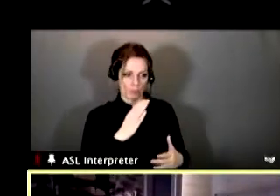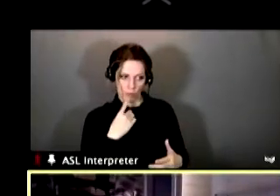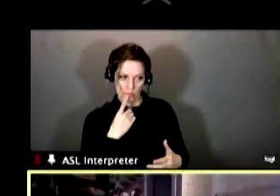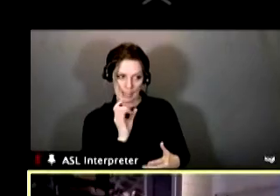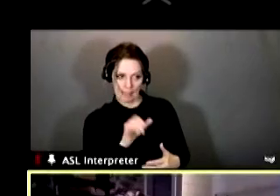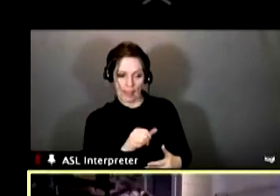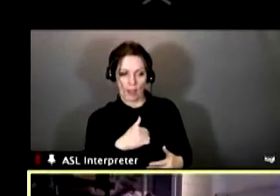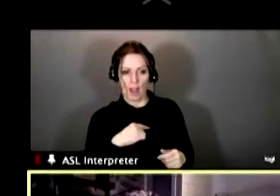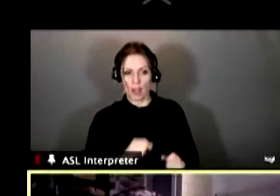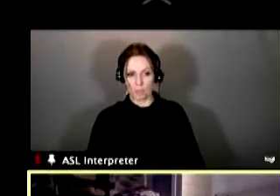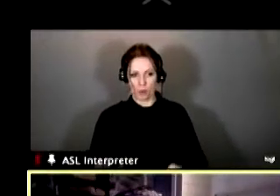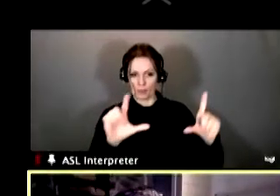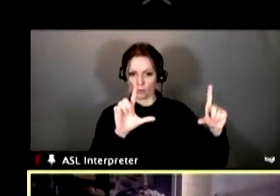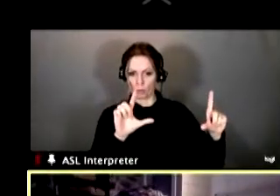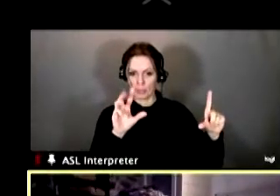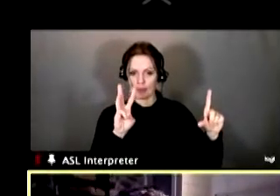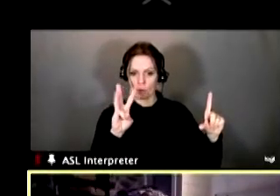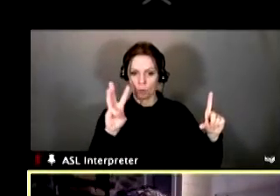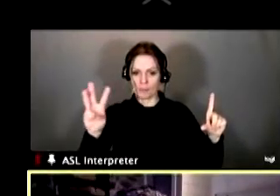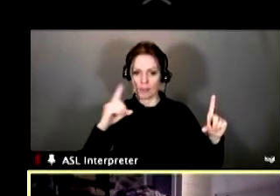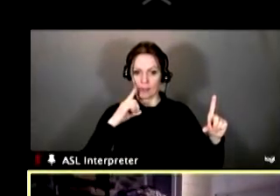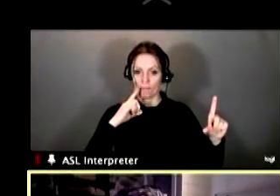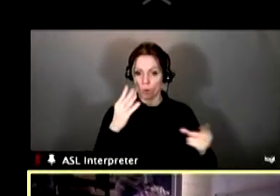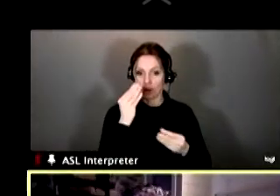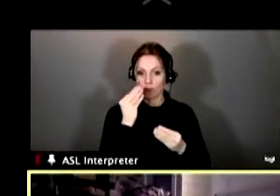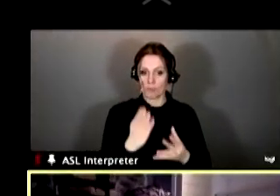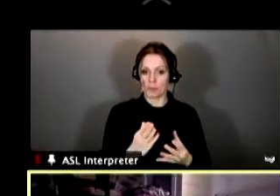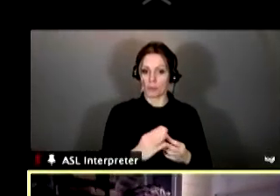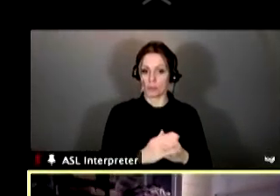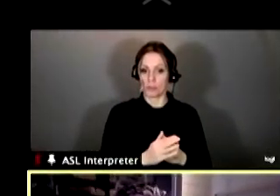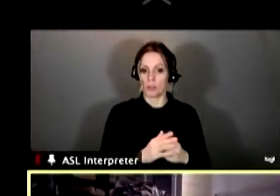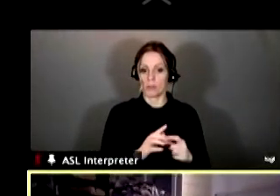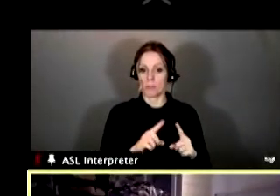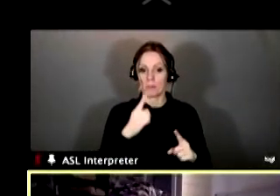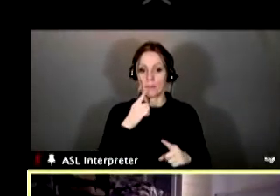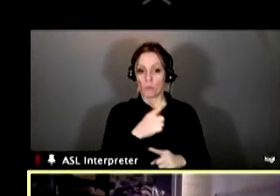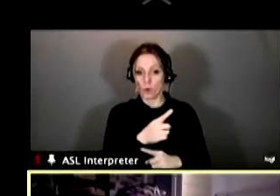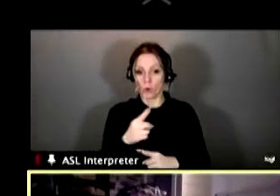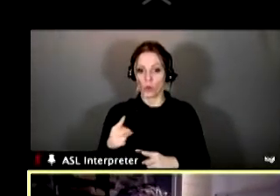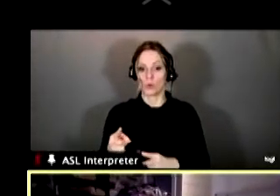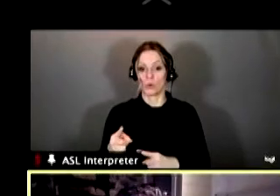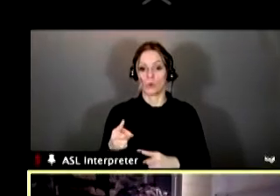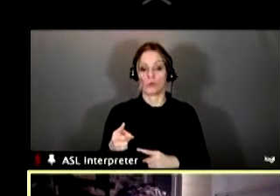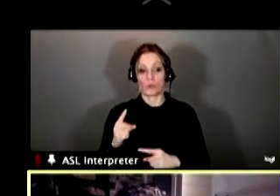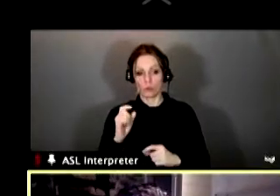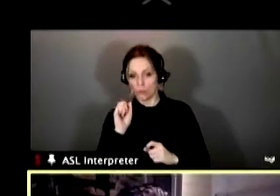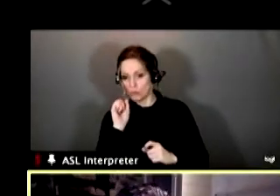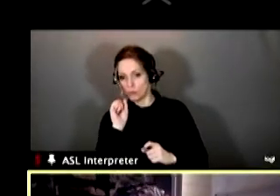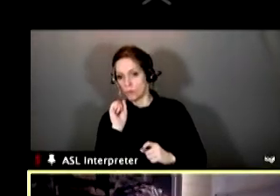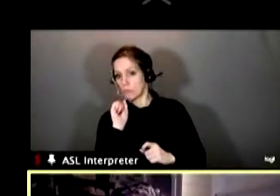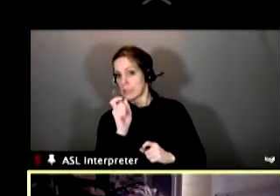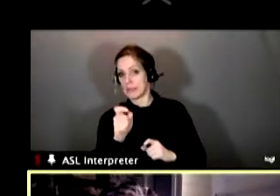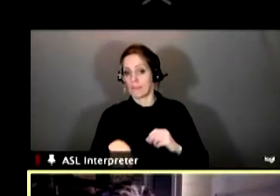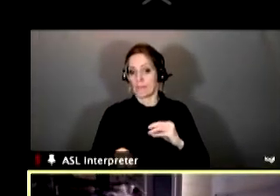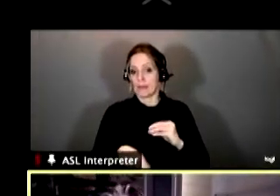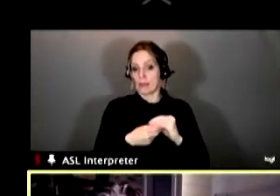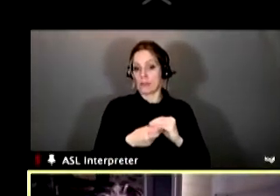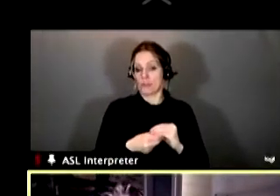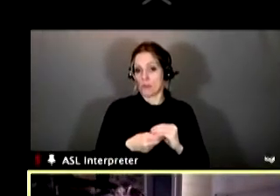for conveying information to you all, but for you all to contribute additional input. So we really hope you will visit